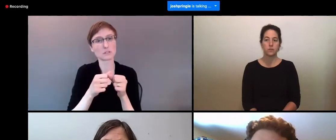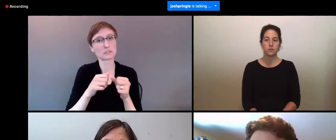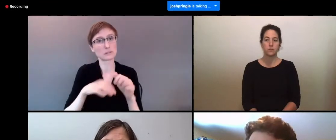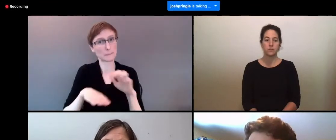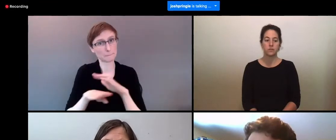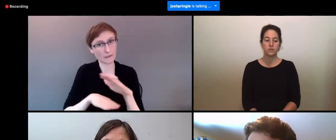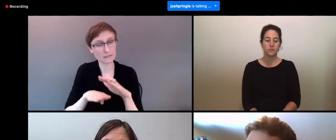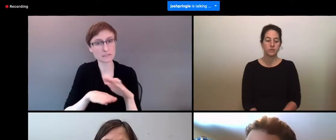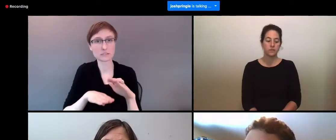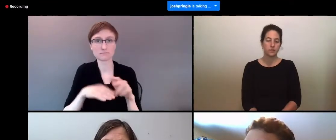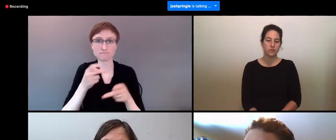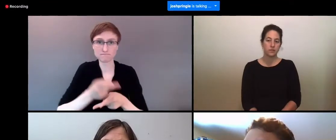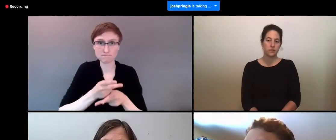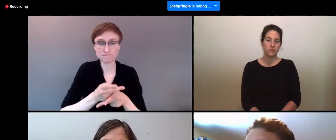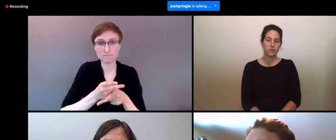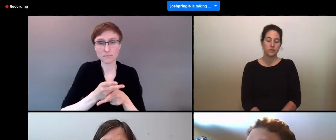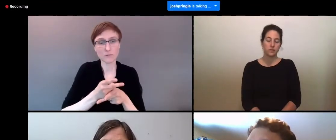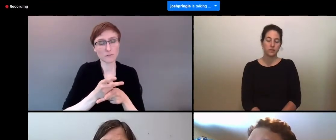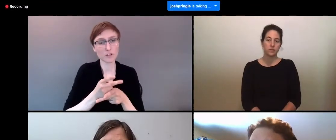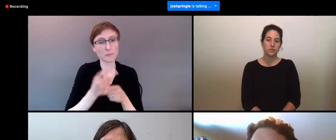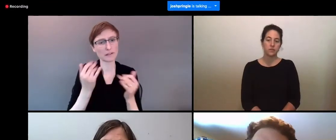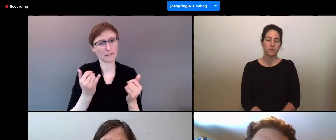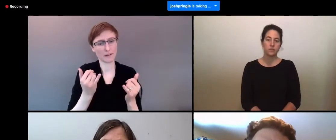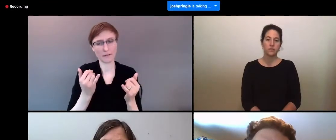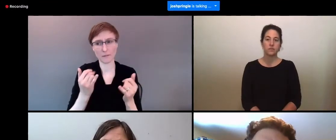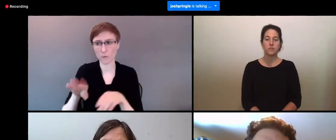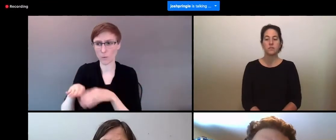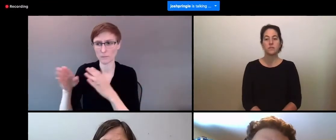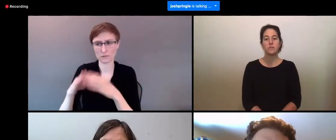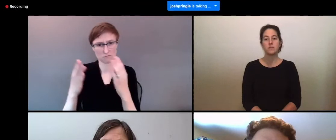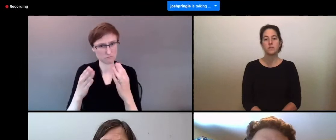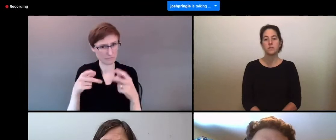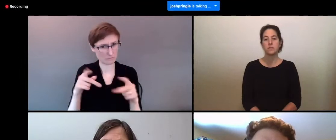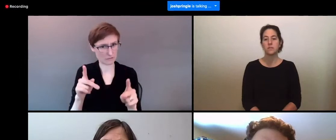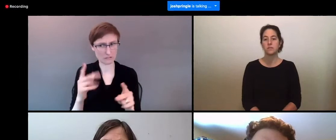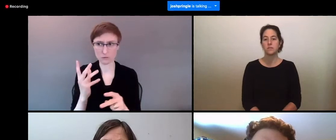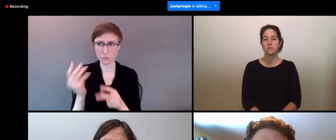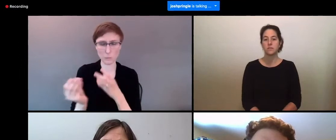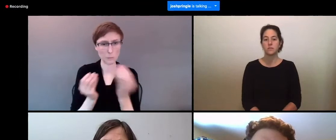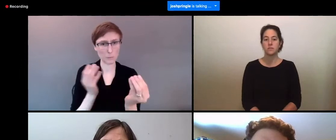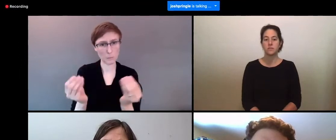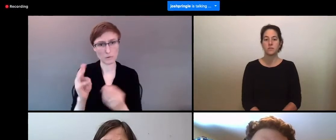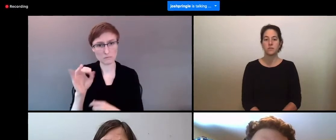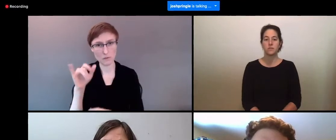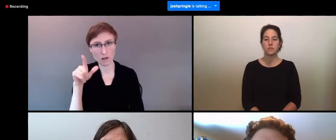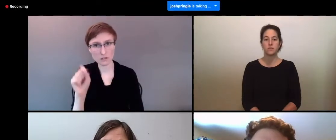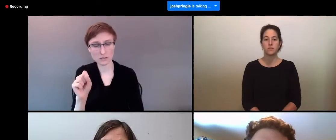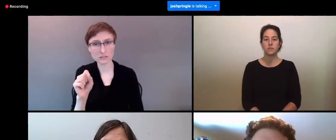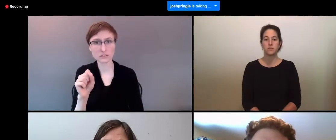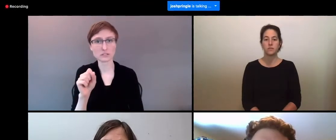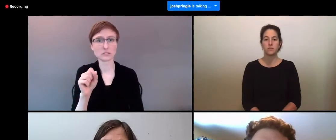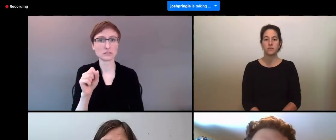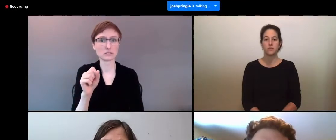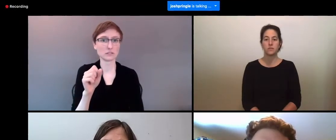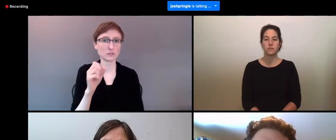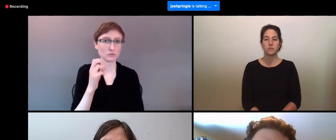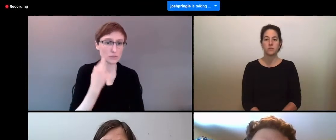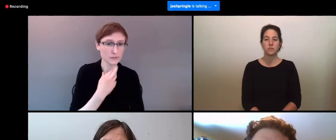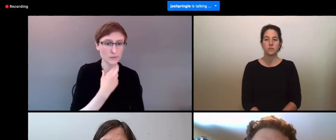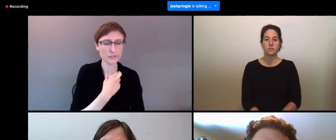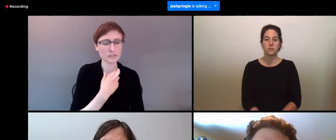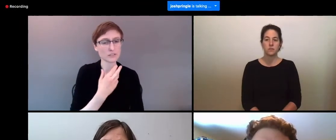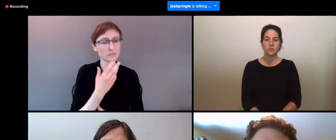do, go to malls, interactions and stuff. Do you have any advice for people when they're looking at how to expand their social bubbles in terms